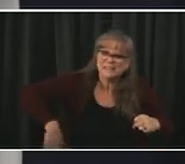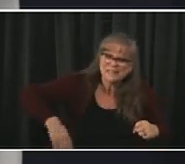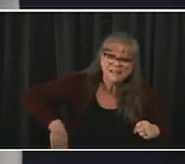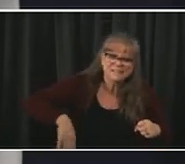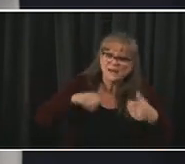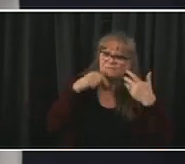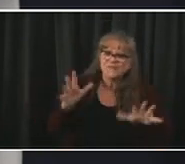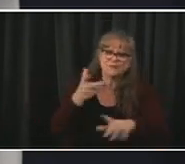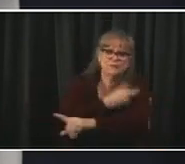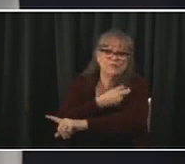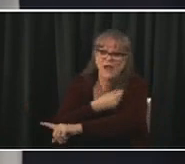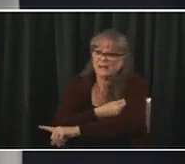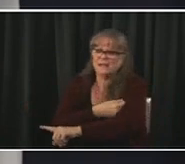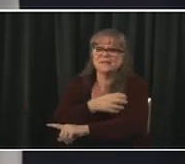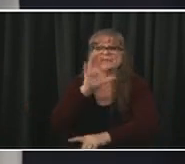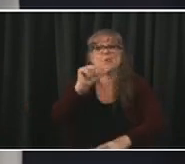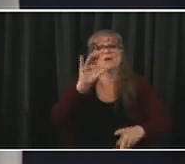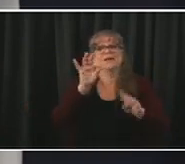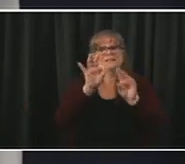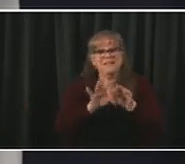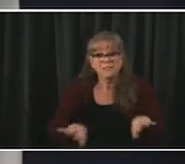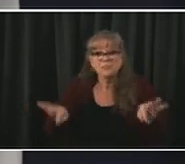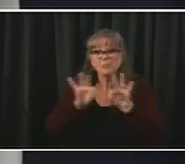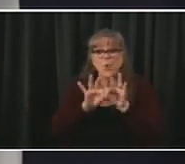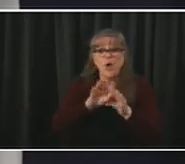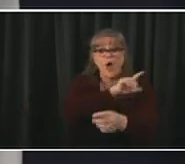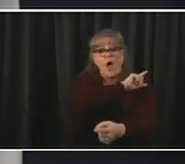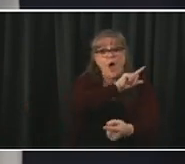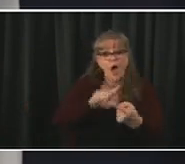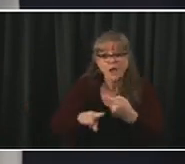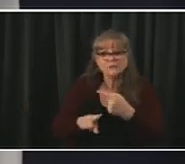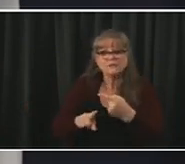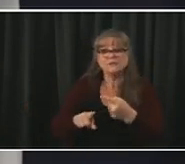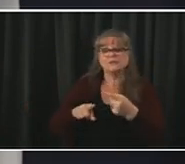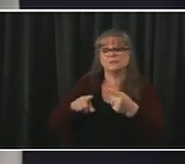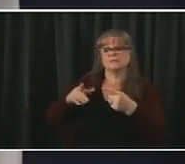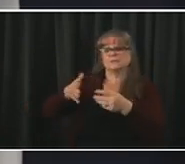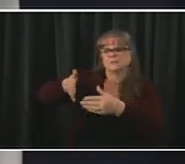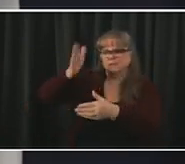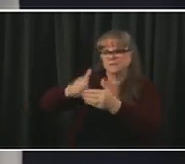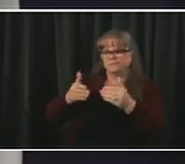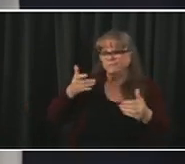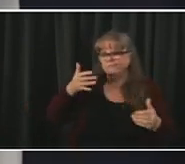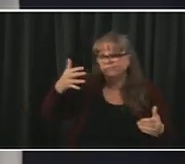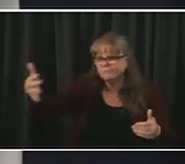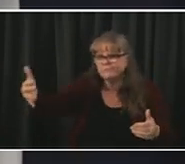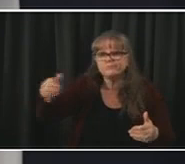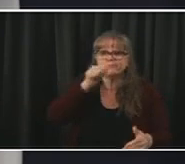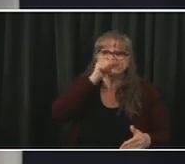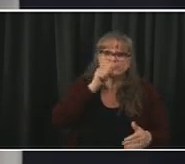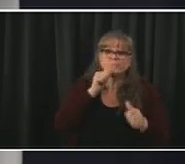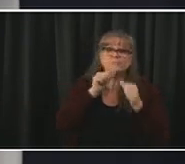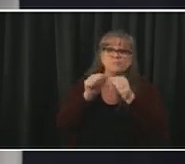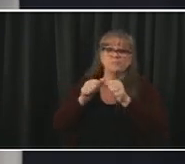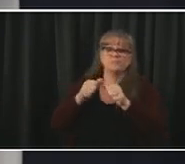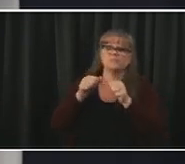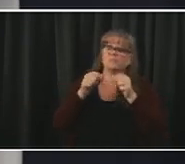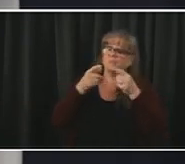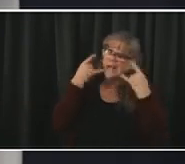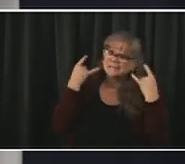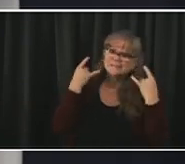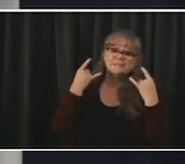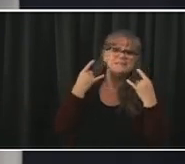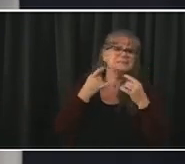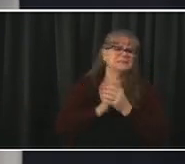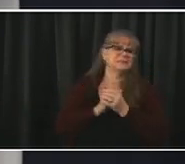very important in the final weeks and months of the pandemic, more than ever before, to continue to wear a mask and be careful.